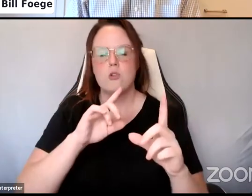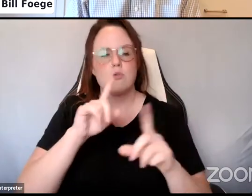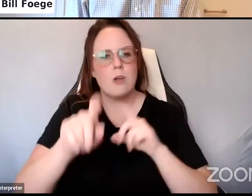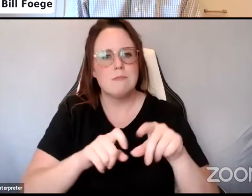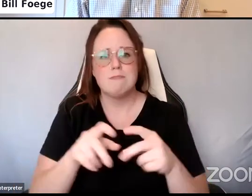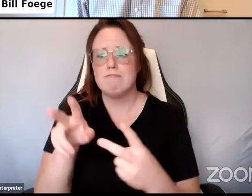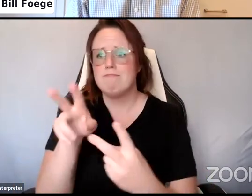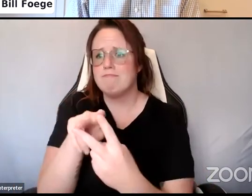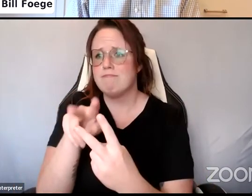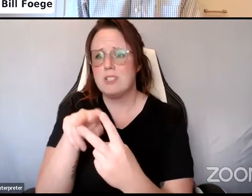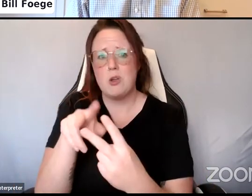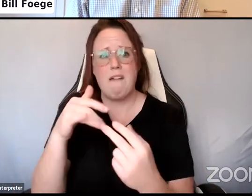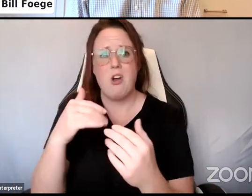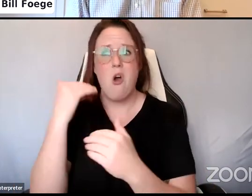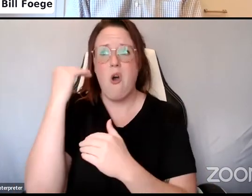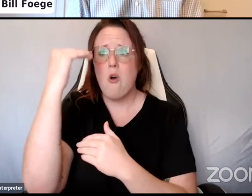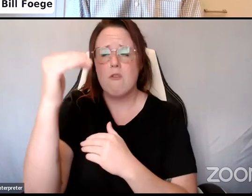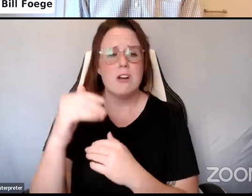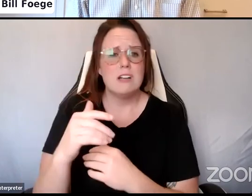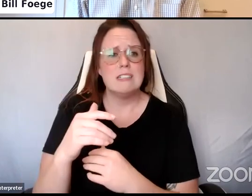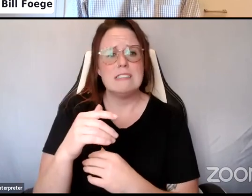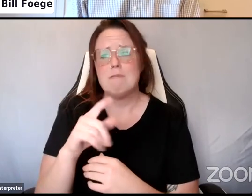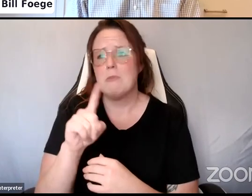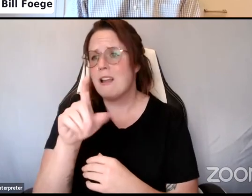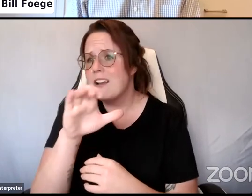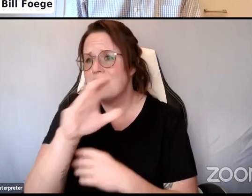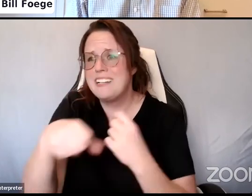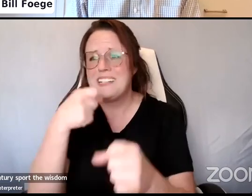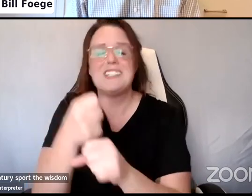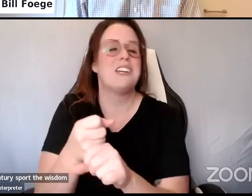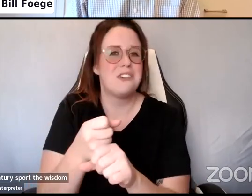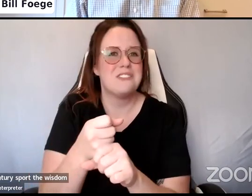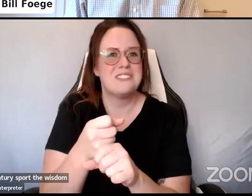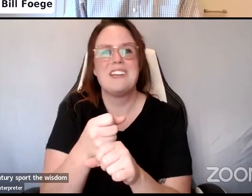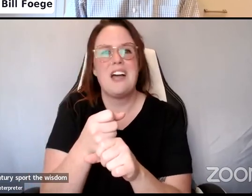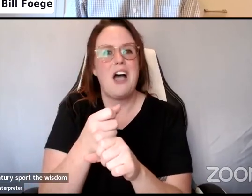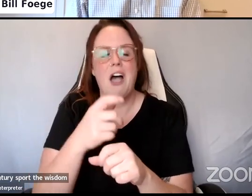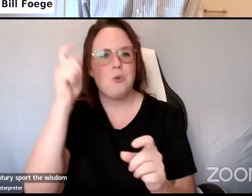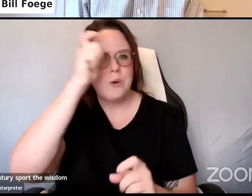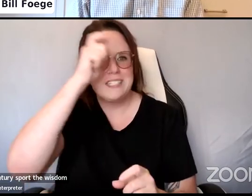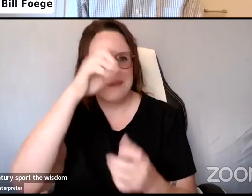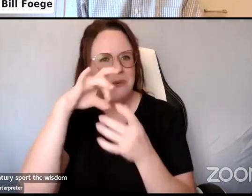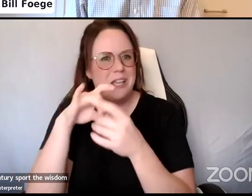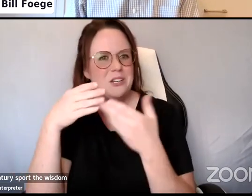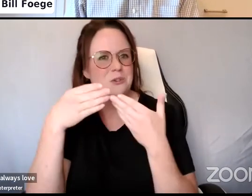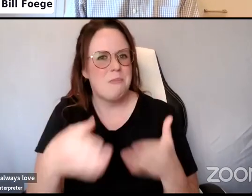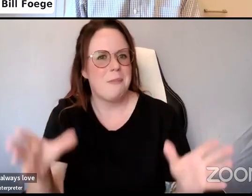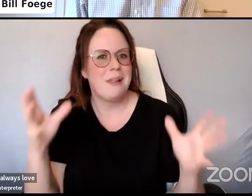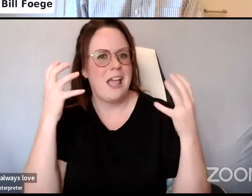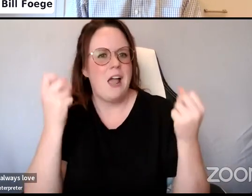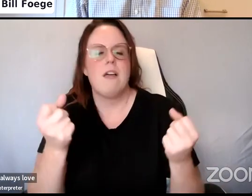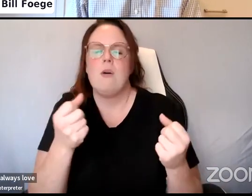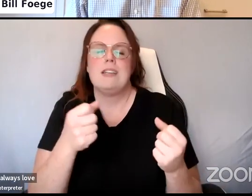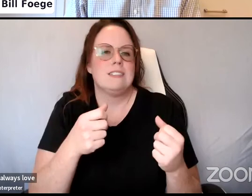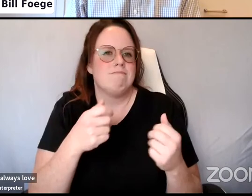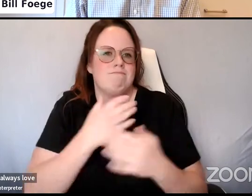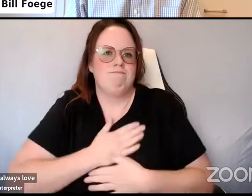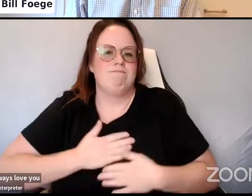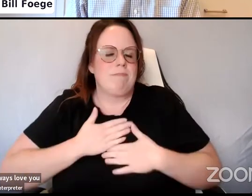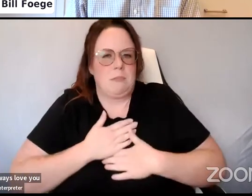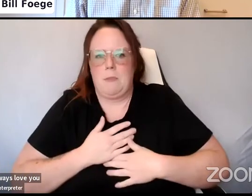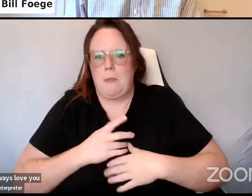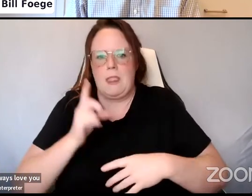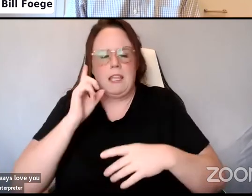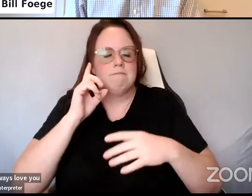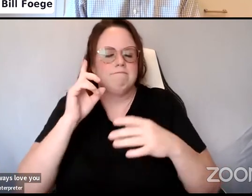two of you you have over a centuries worth of wisdom uh in public health uh and I always love hearing uh what you both have to say about these